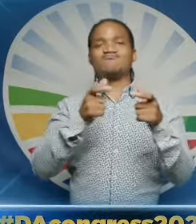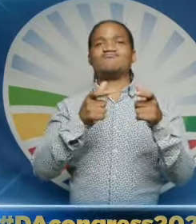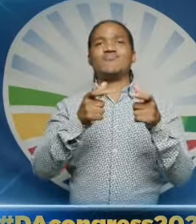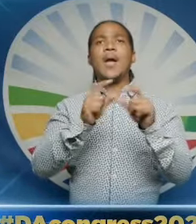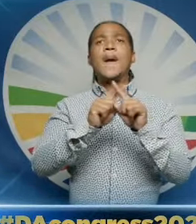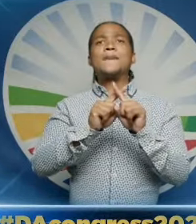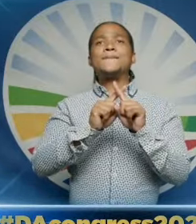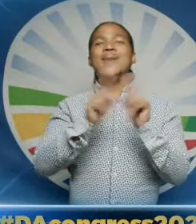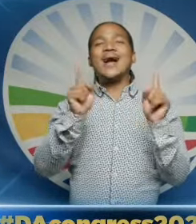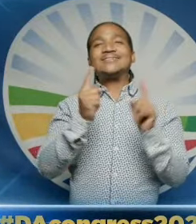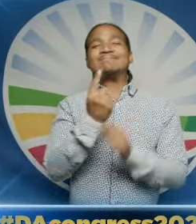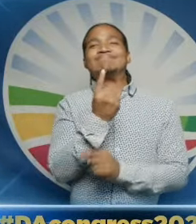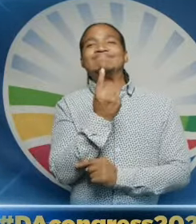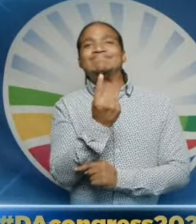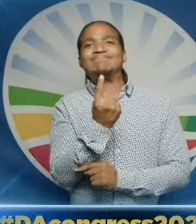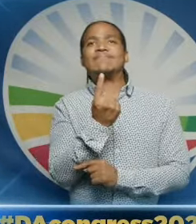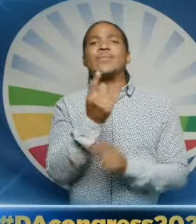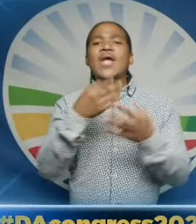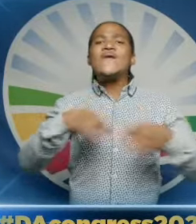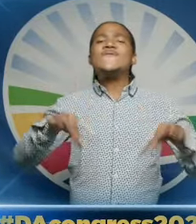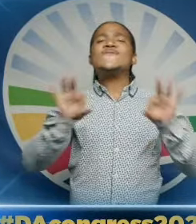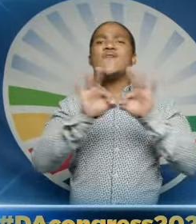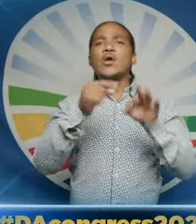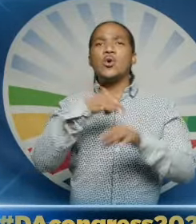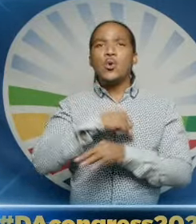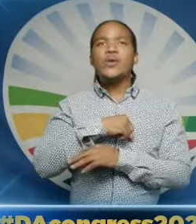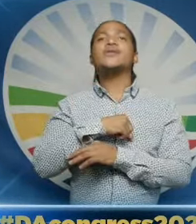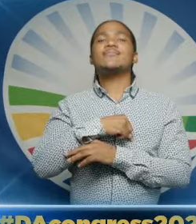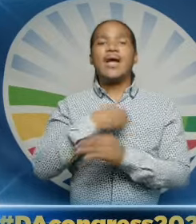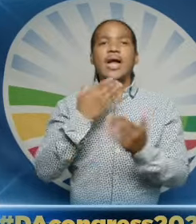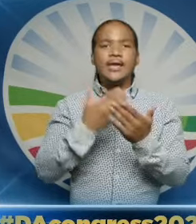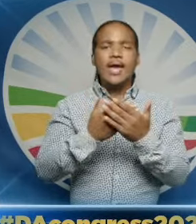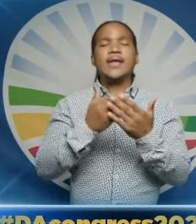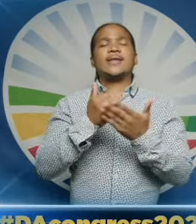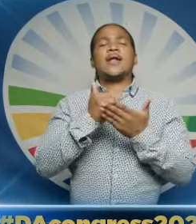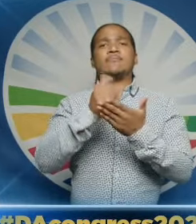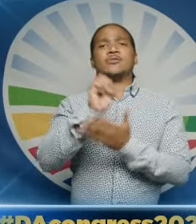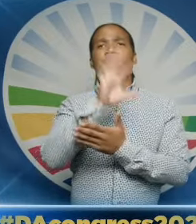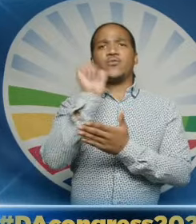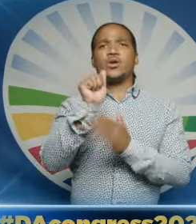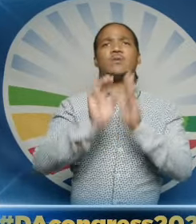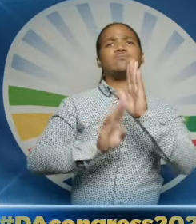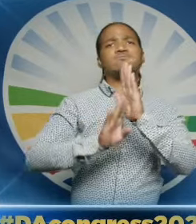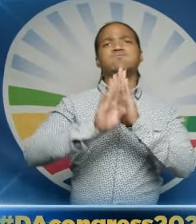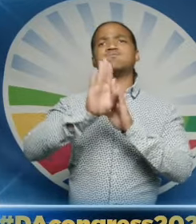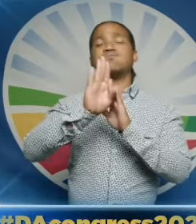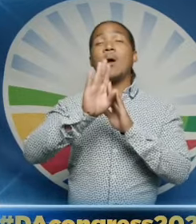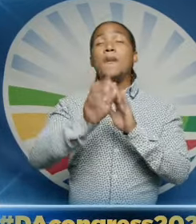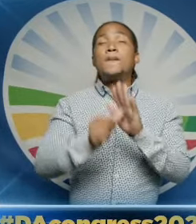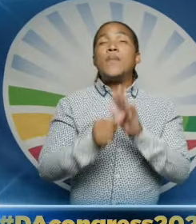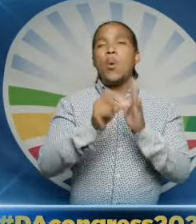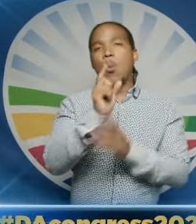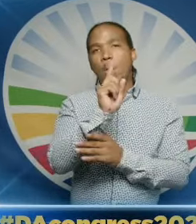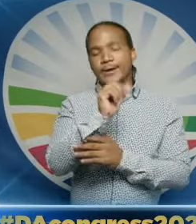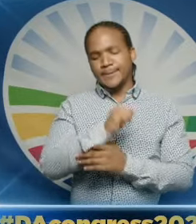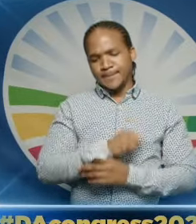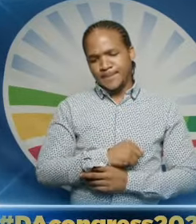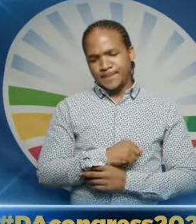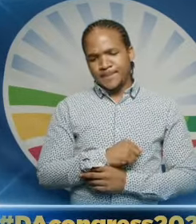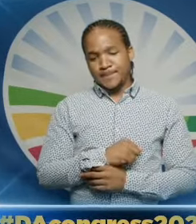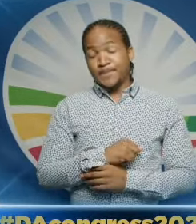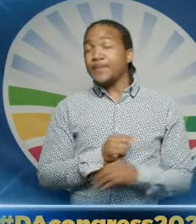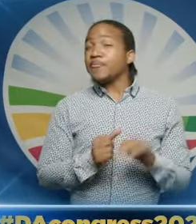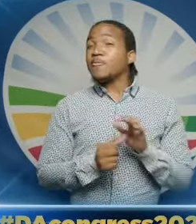the only values that we know can take South Africa forward. And I think those are the most important things. But what was also